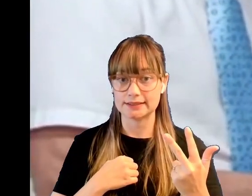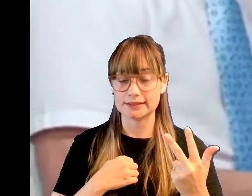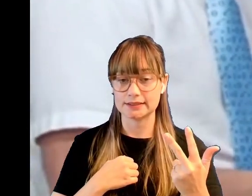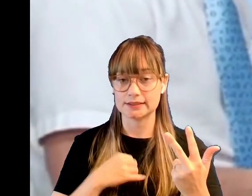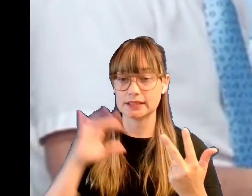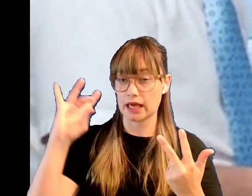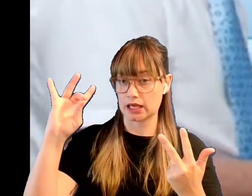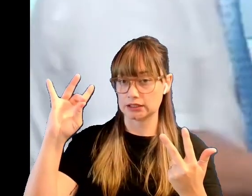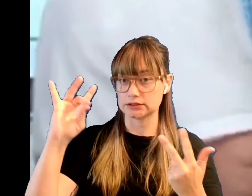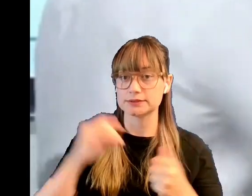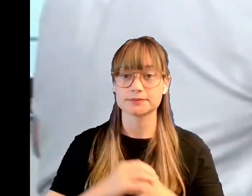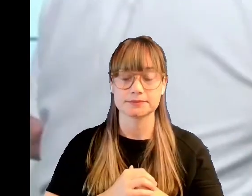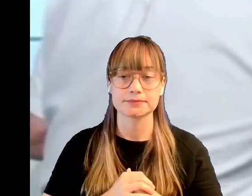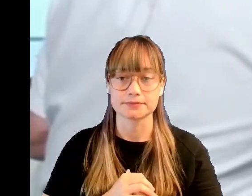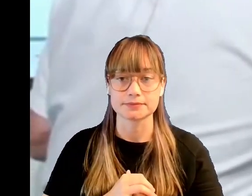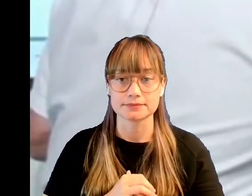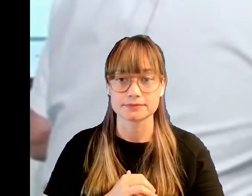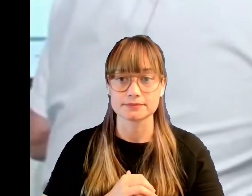cubed. 8.